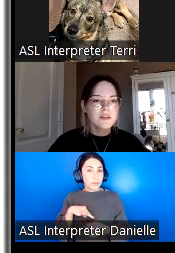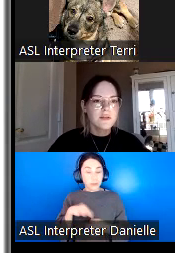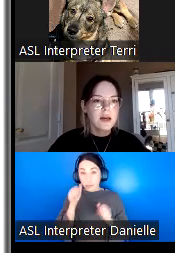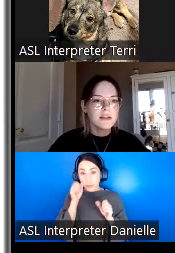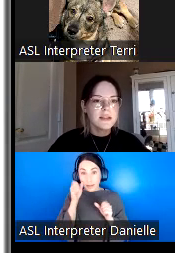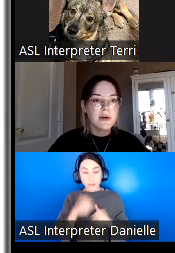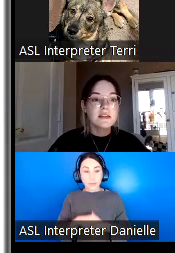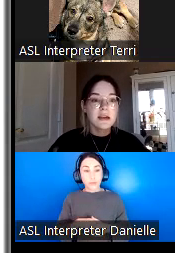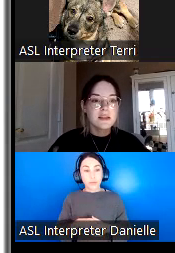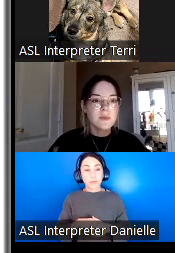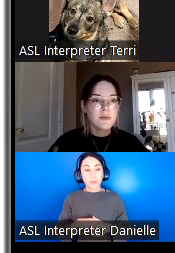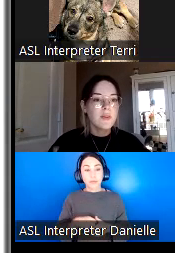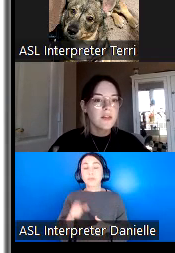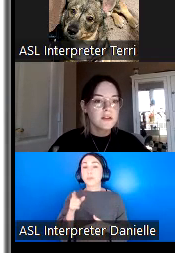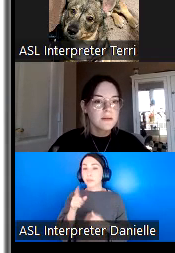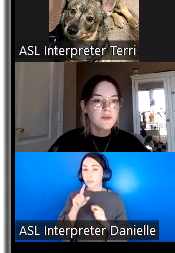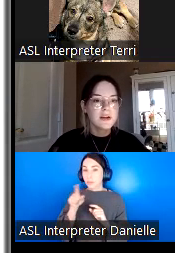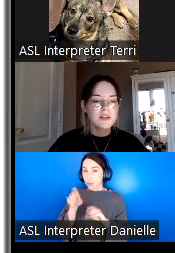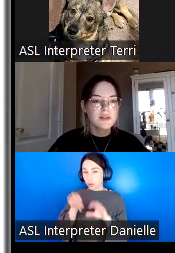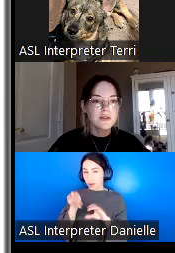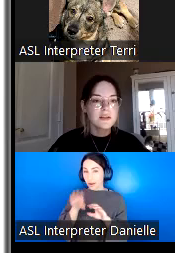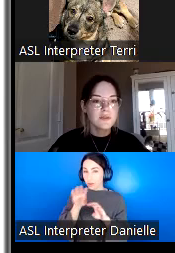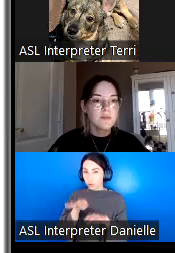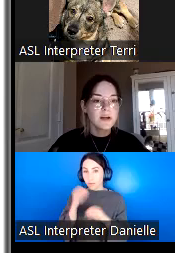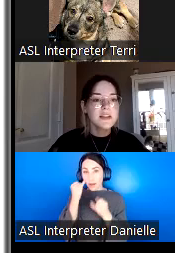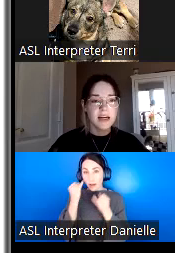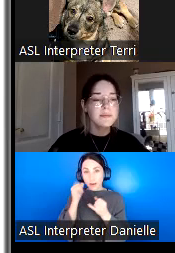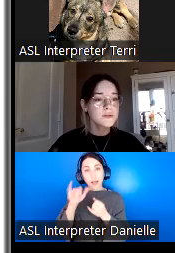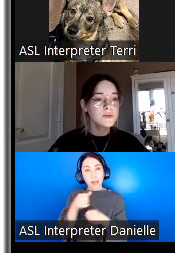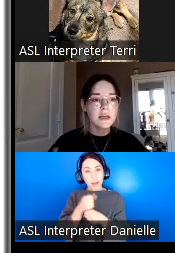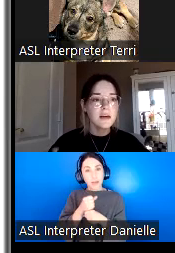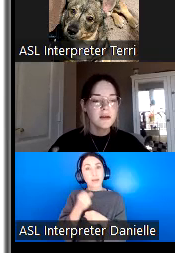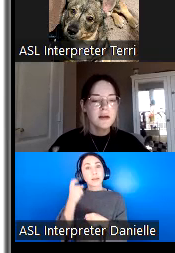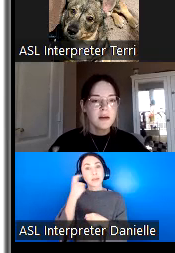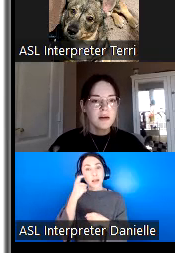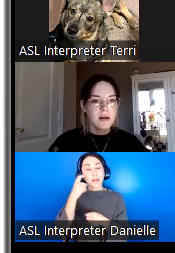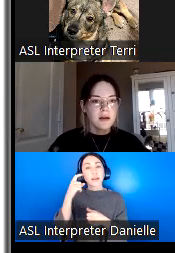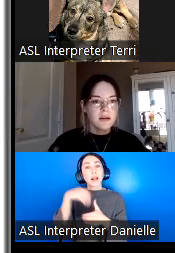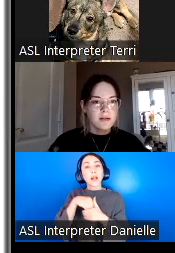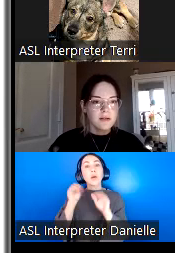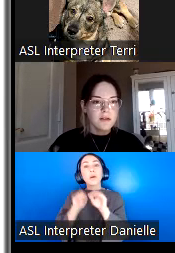I think the survey idea makes sense, maybe with other types of questions, so it doesn't feel pointed. Absolutely.